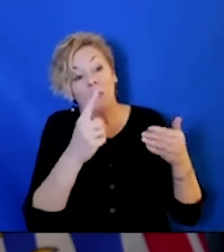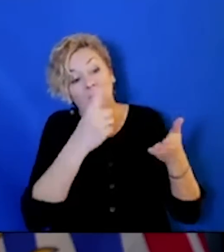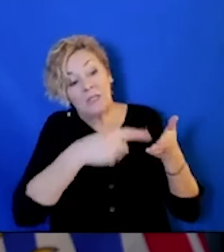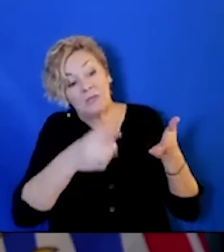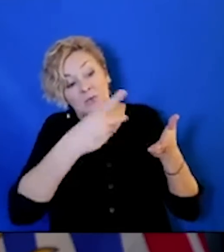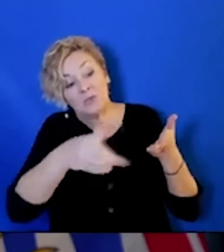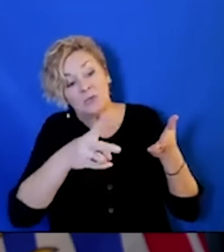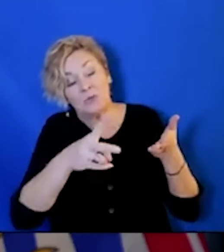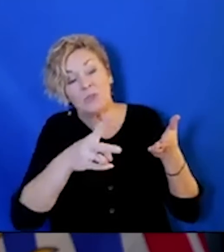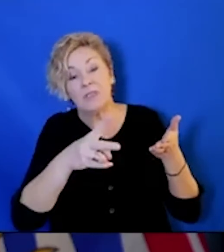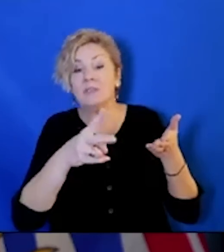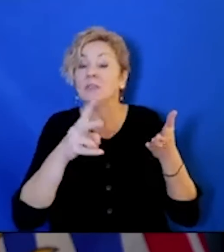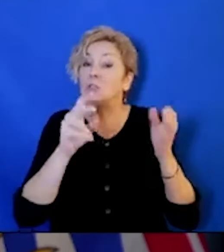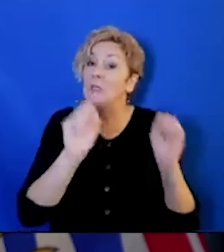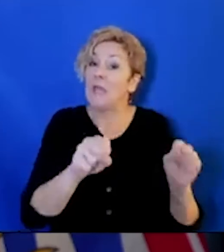it is safe.